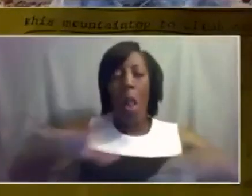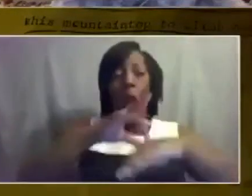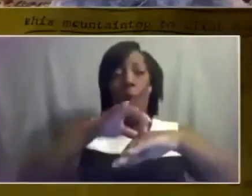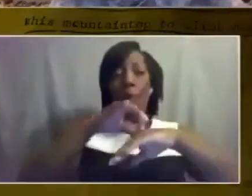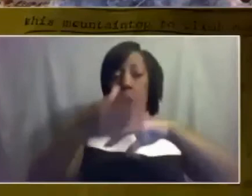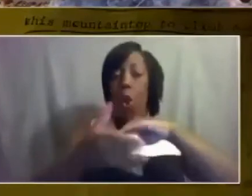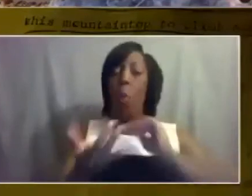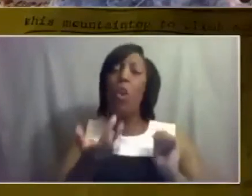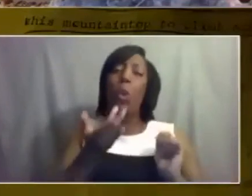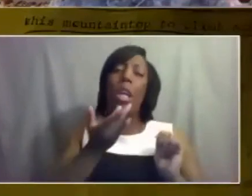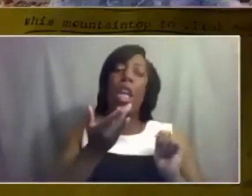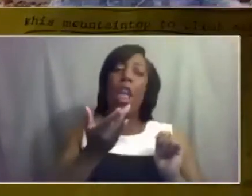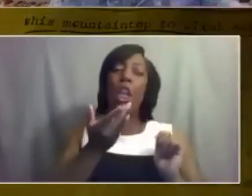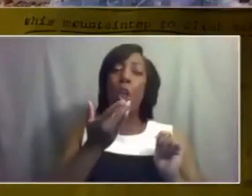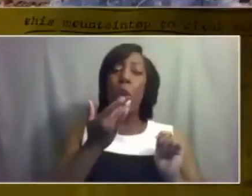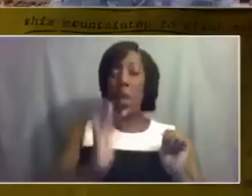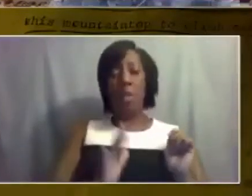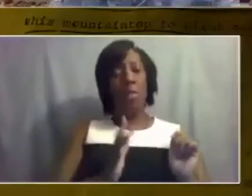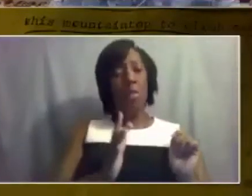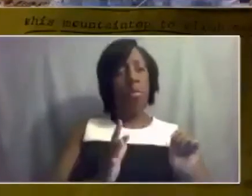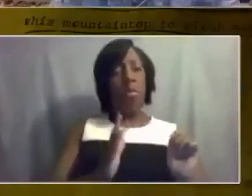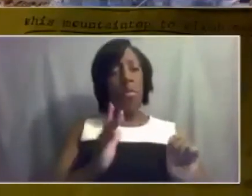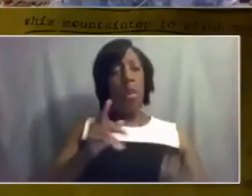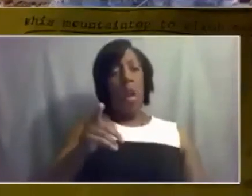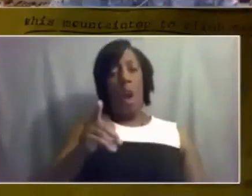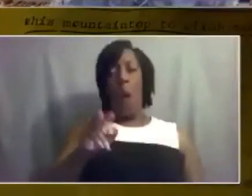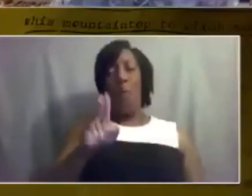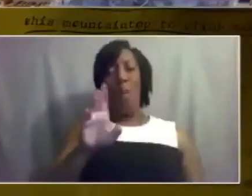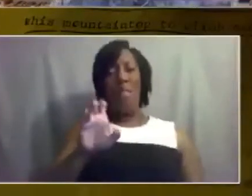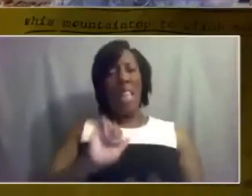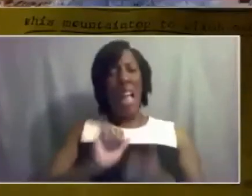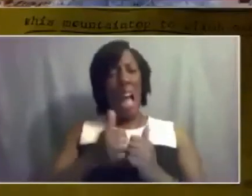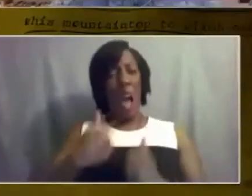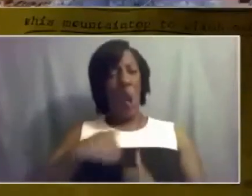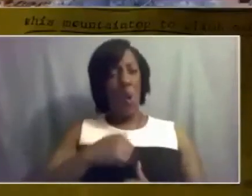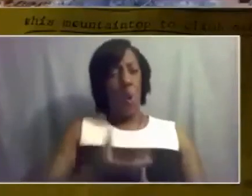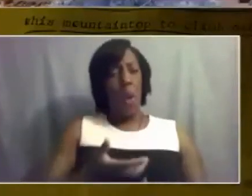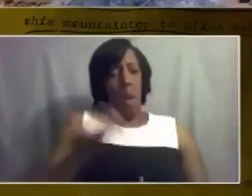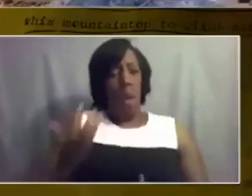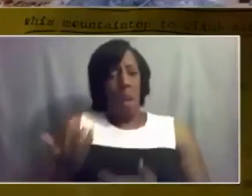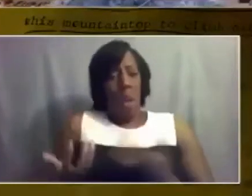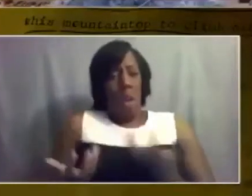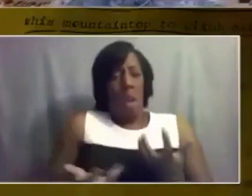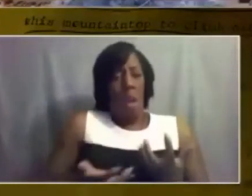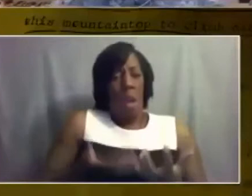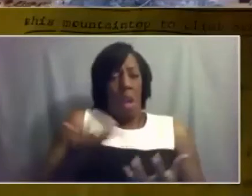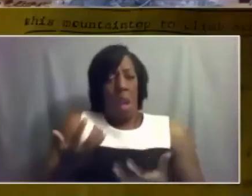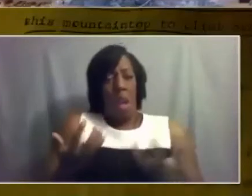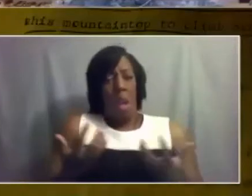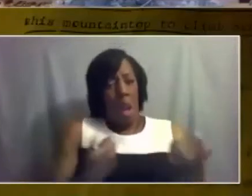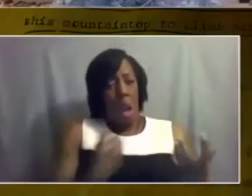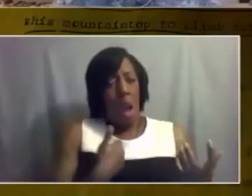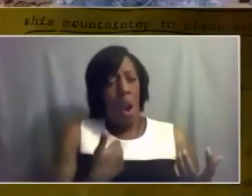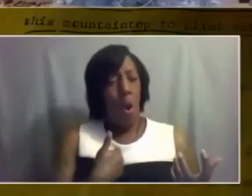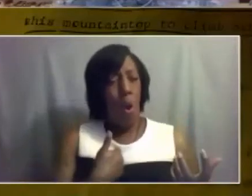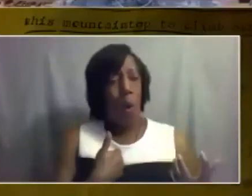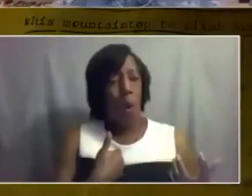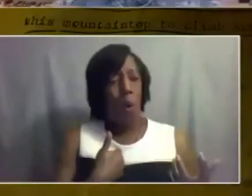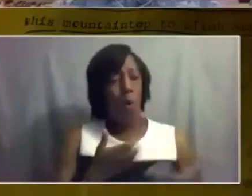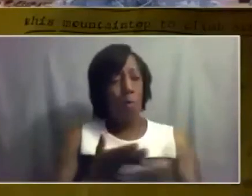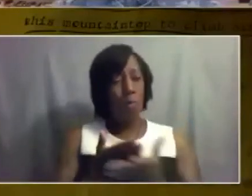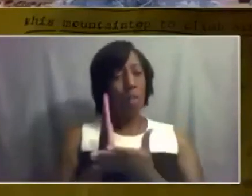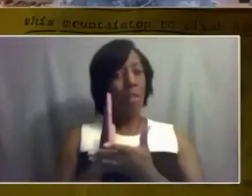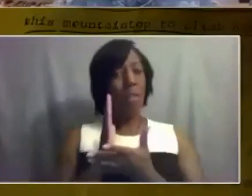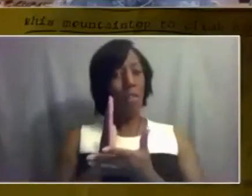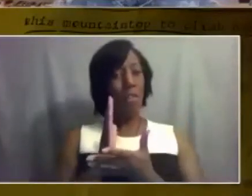then how do we undo our own privilege in that process? I think that's the, again, that double-edged sword of us